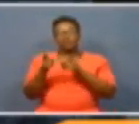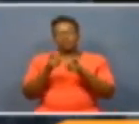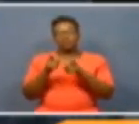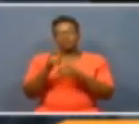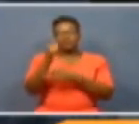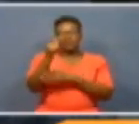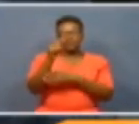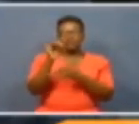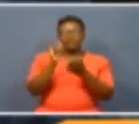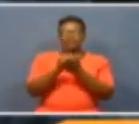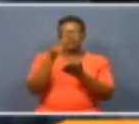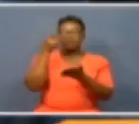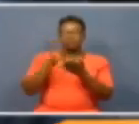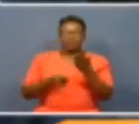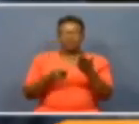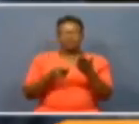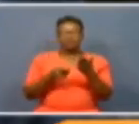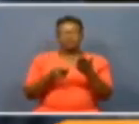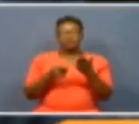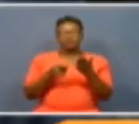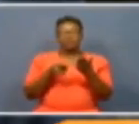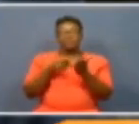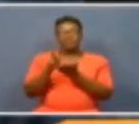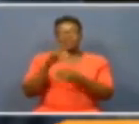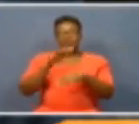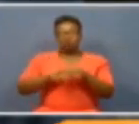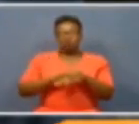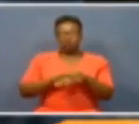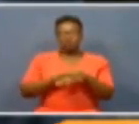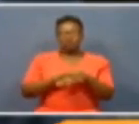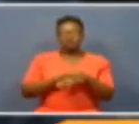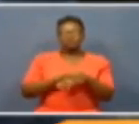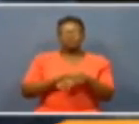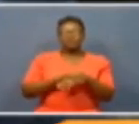obtained were most competitive from that the TORs required.